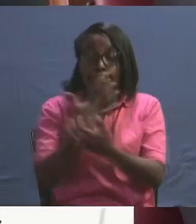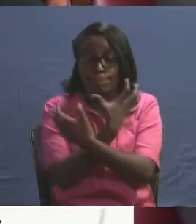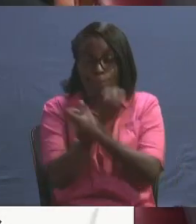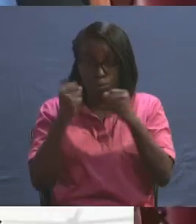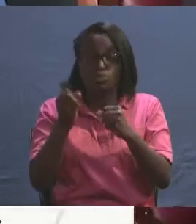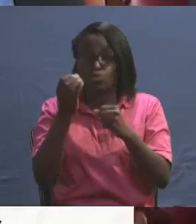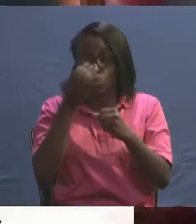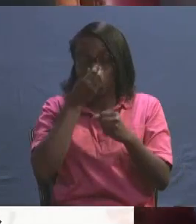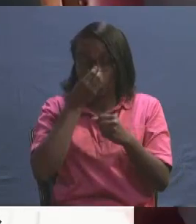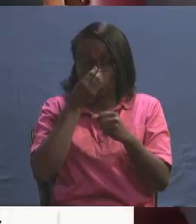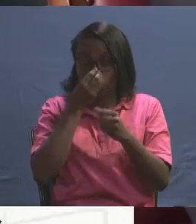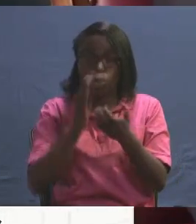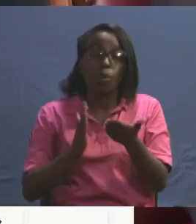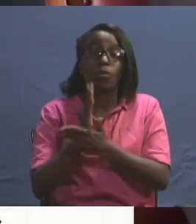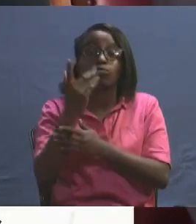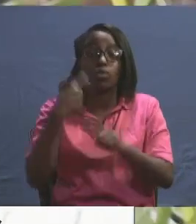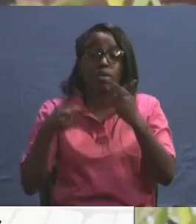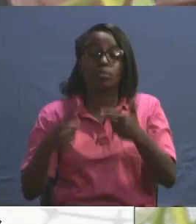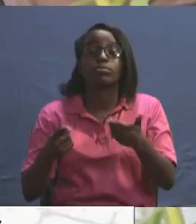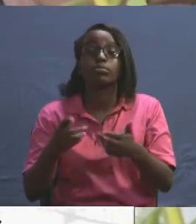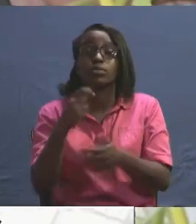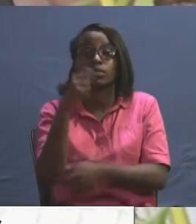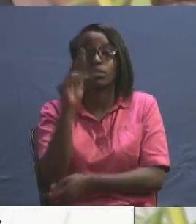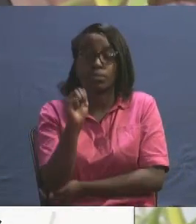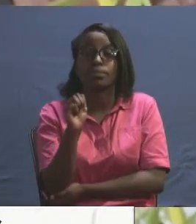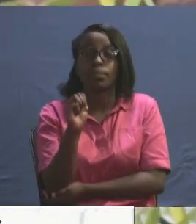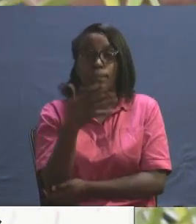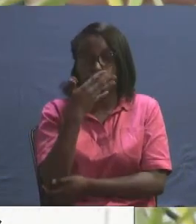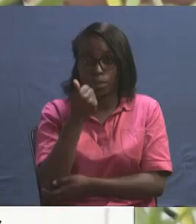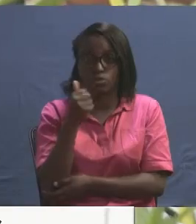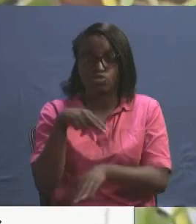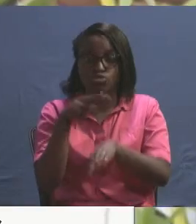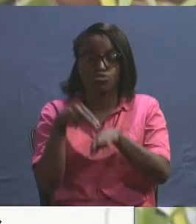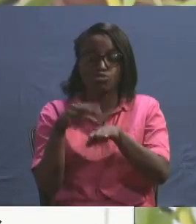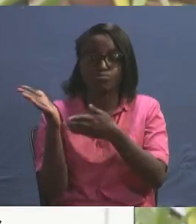to overcoming them for the benefit of the nation. Colin Swemba for KU News.